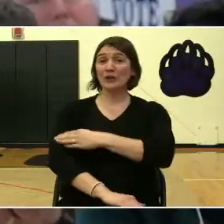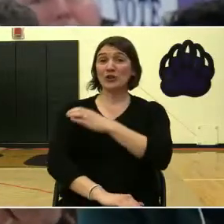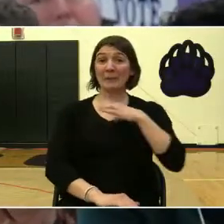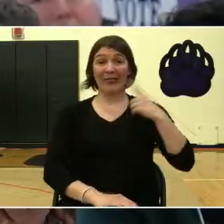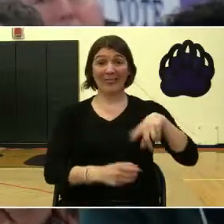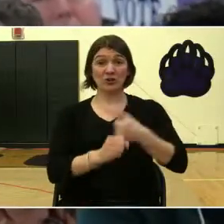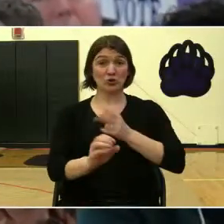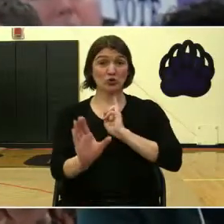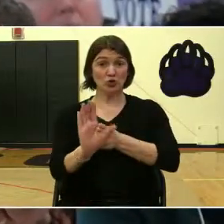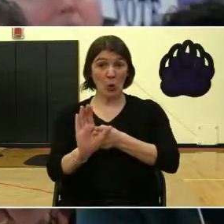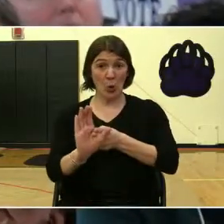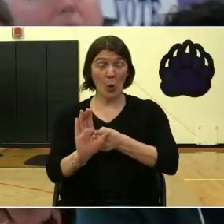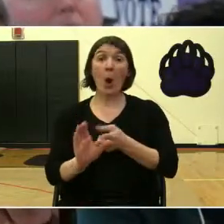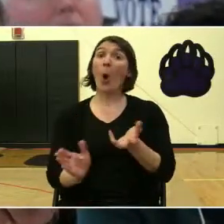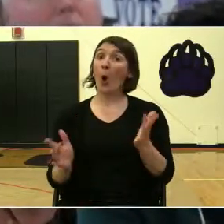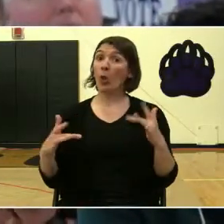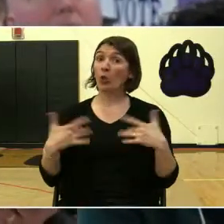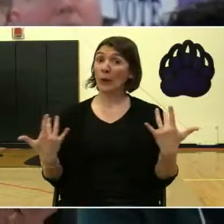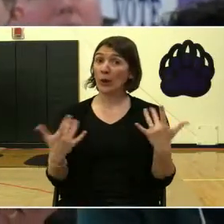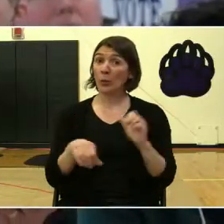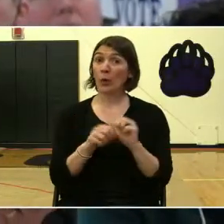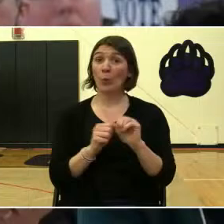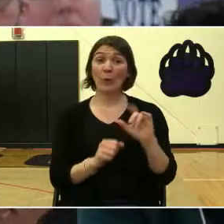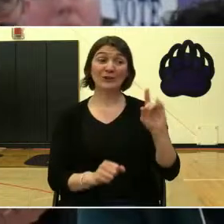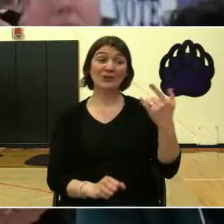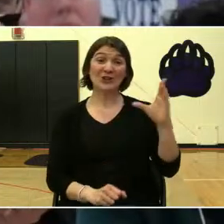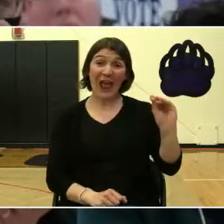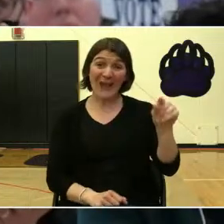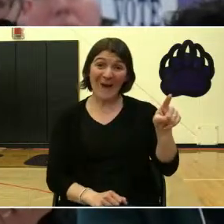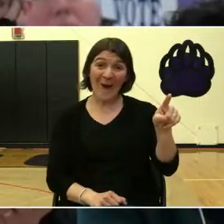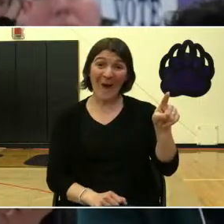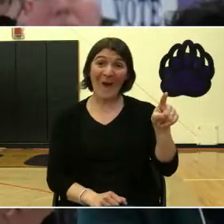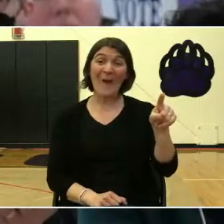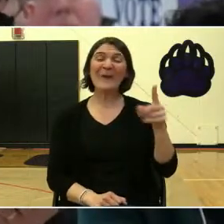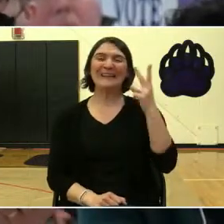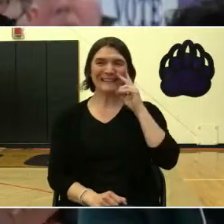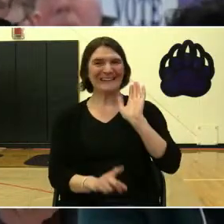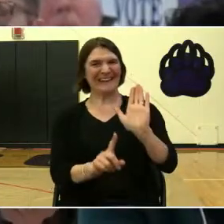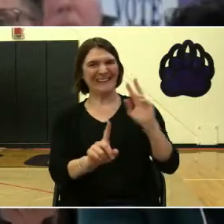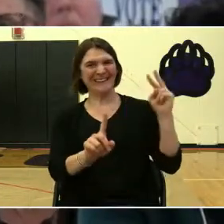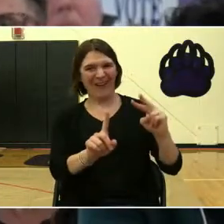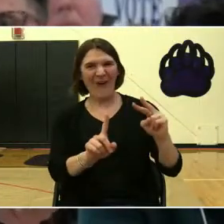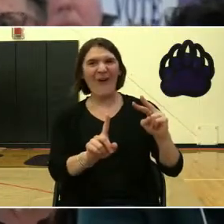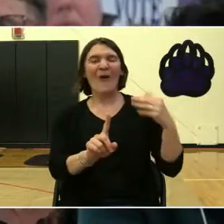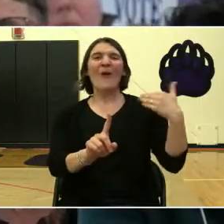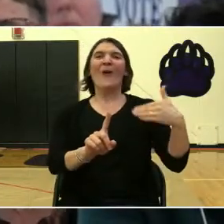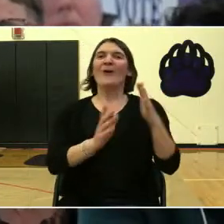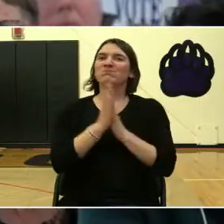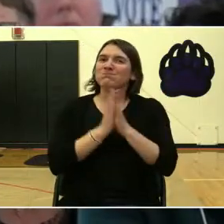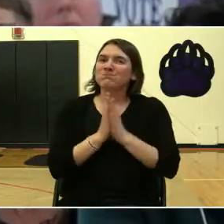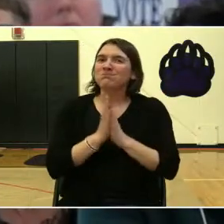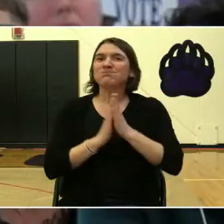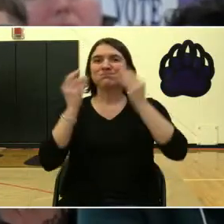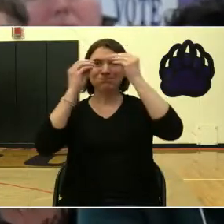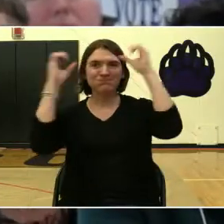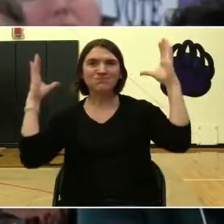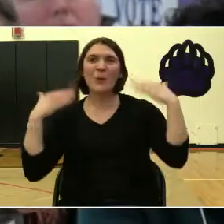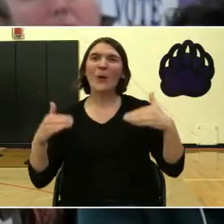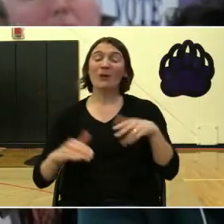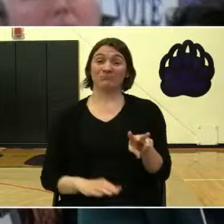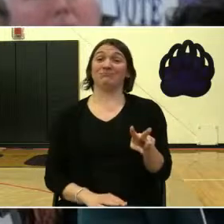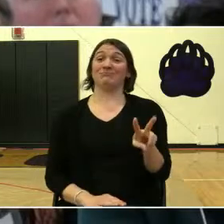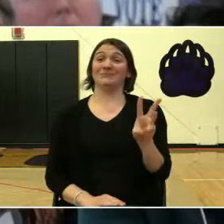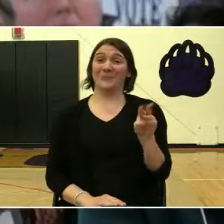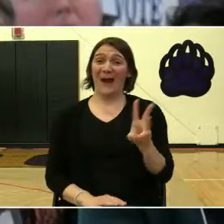year and uh it's been my pleasure to work with d Jango and uh see his energy and vision and enthusiasm which